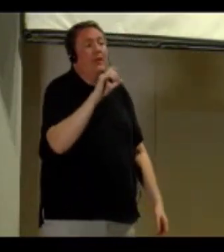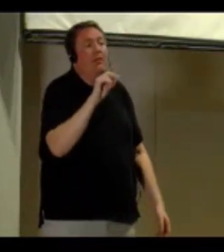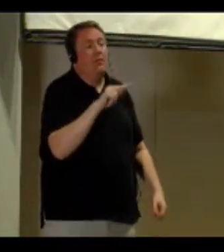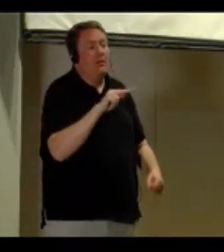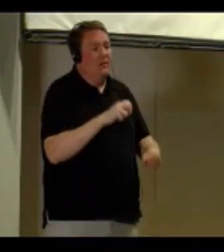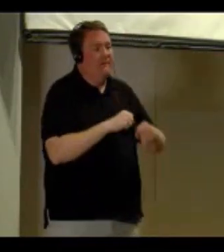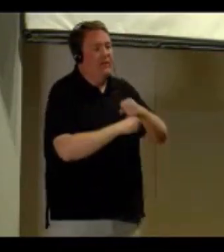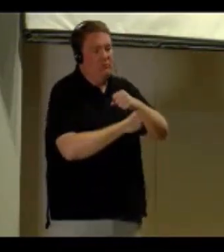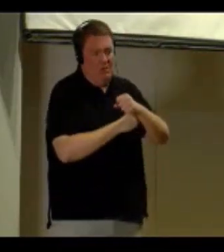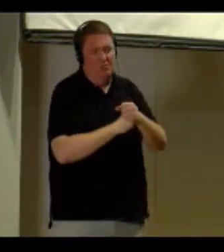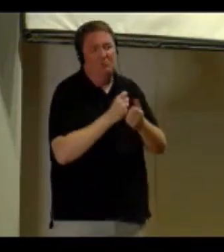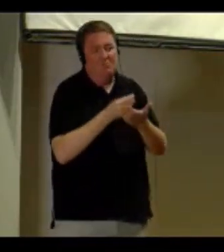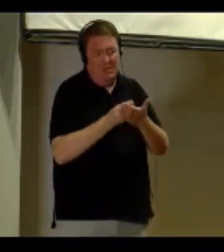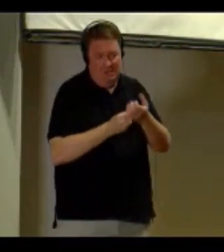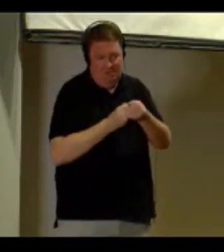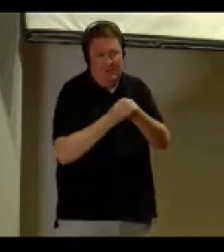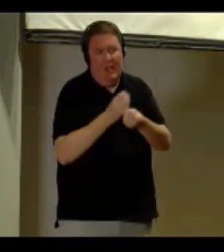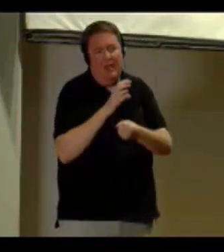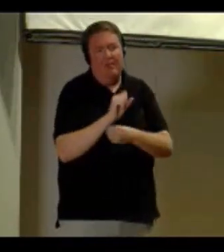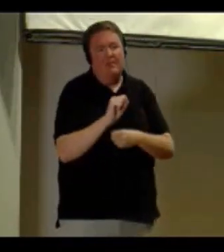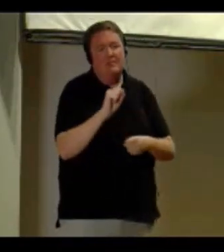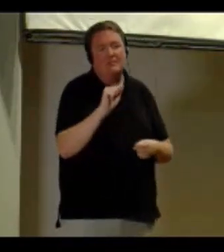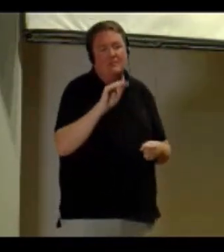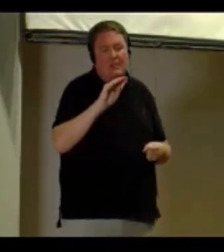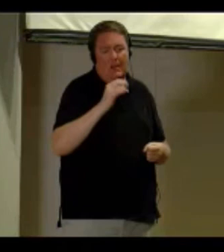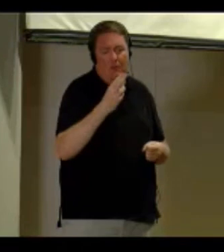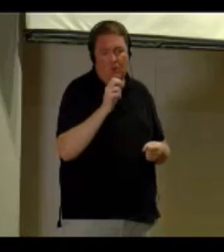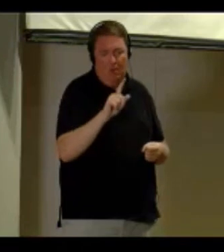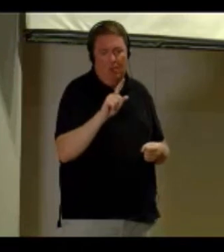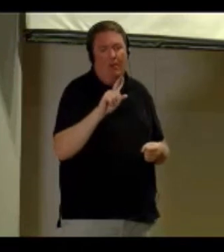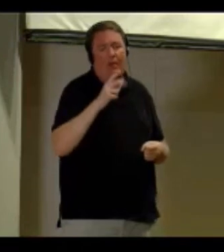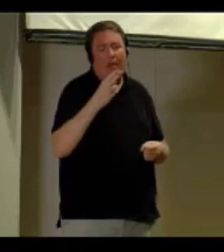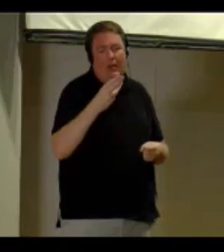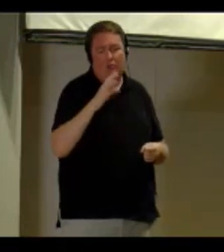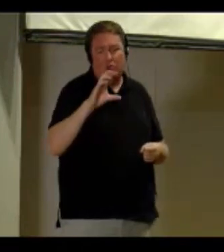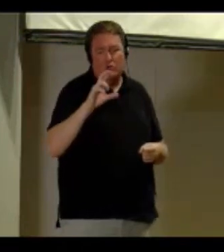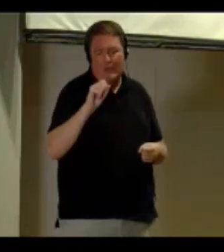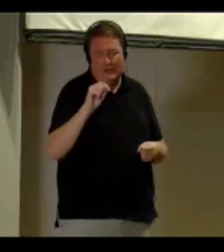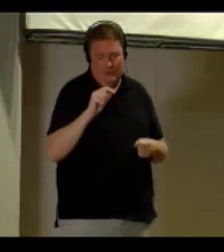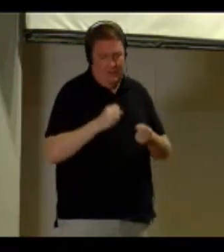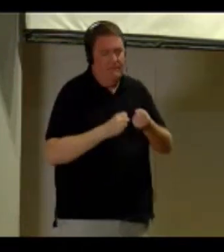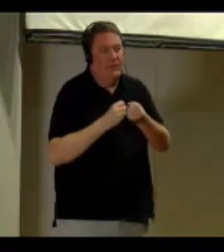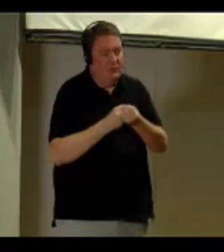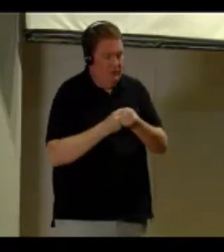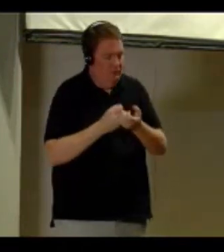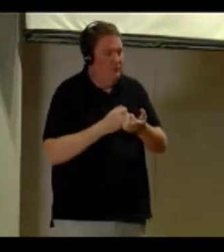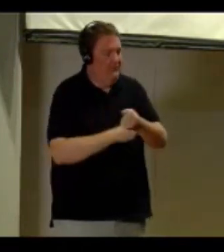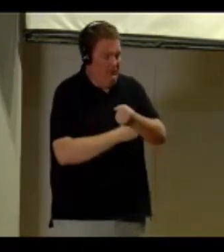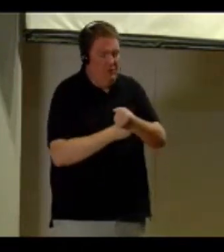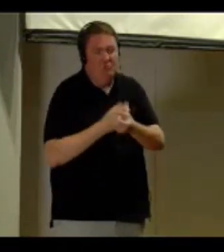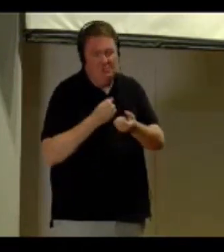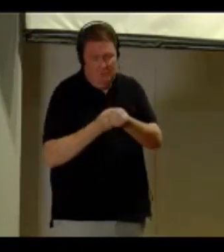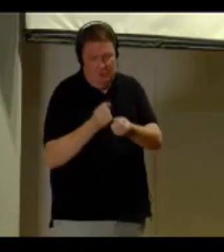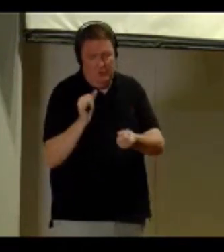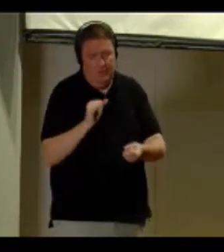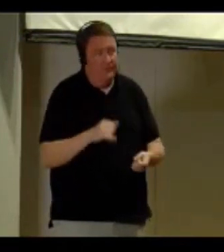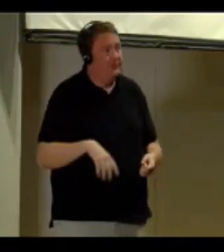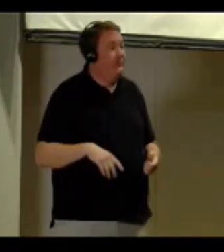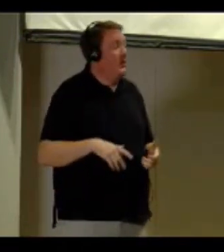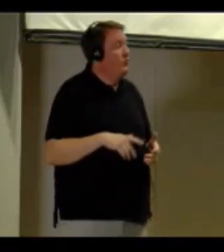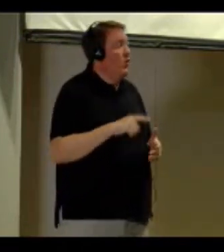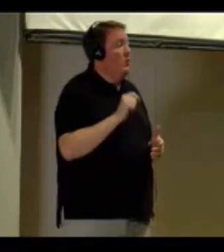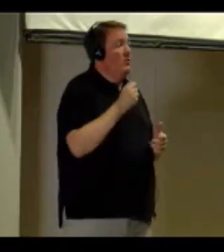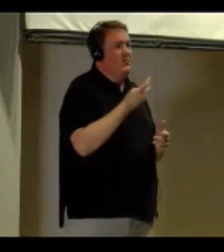Foundation and the Samuel H. Kress Foundation. We're grateful to Lauryn Guttenplan, among others, for